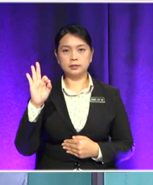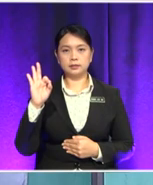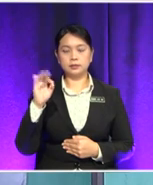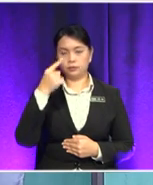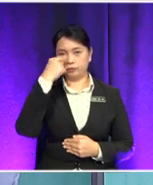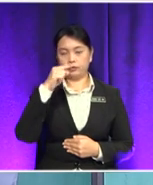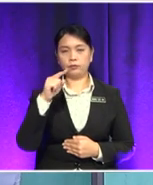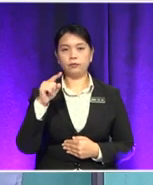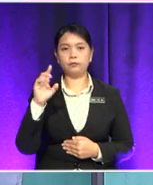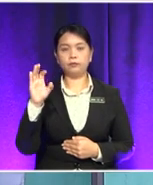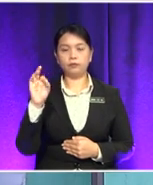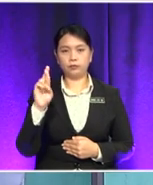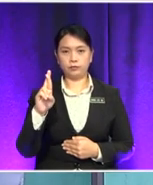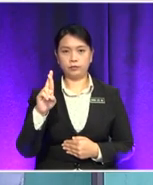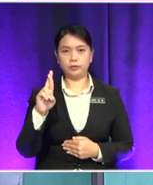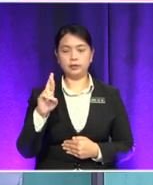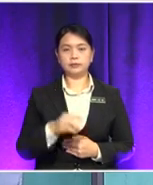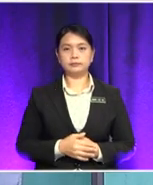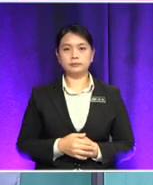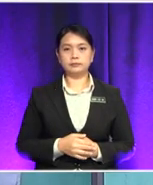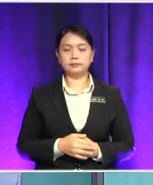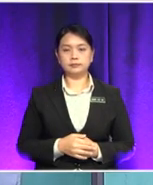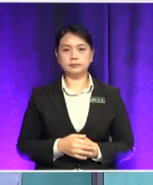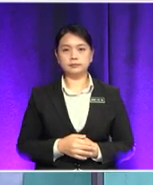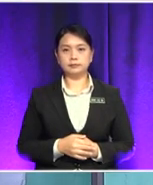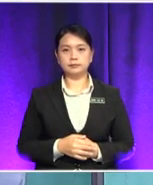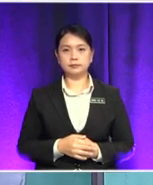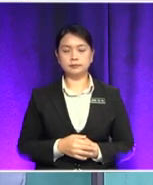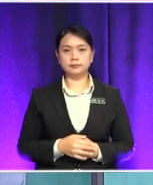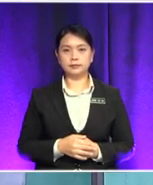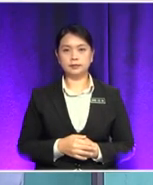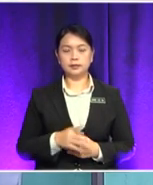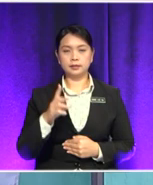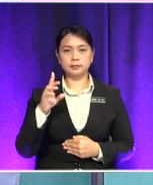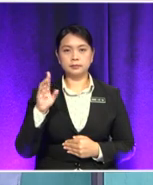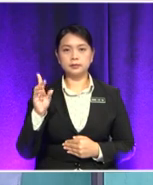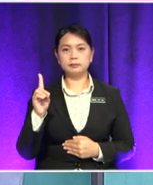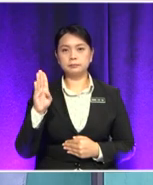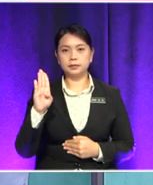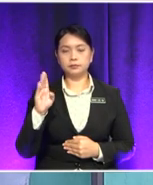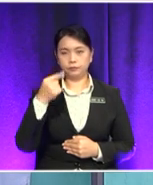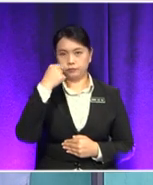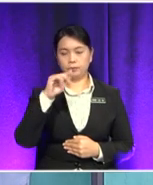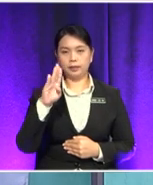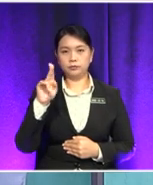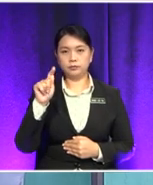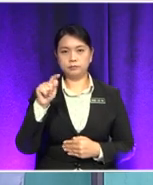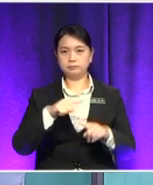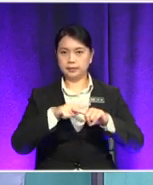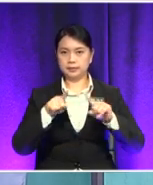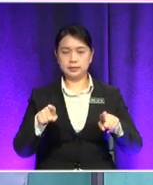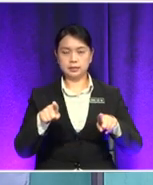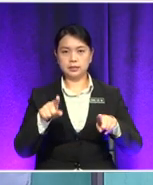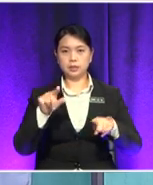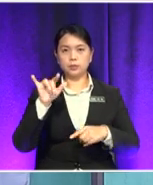and, N for nor, B for but, or for or, Y